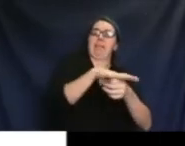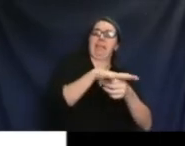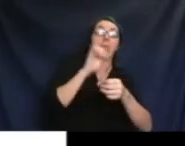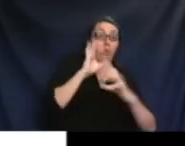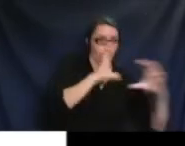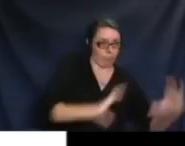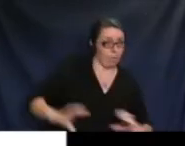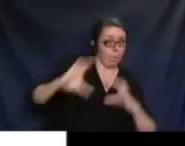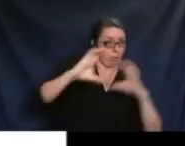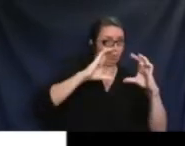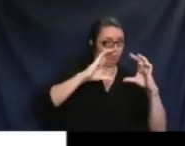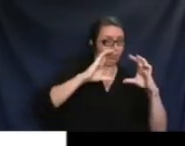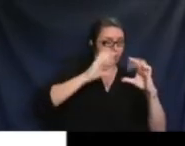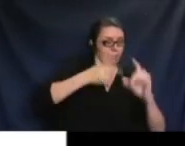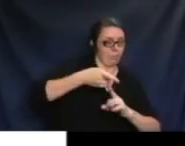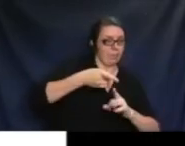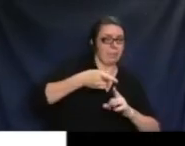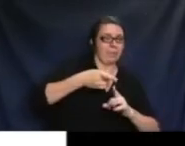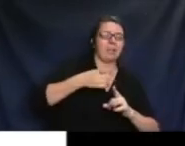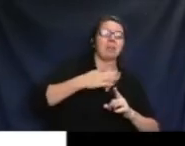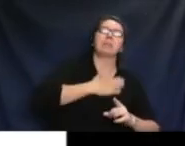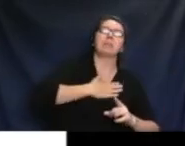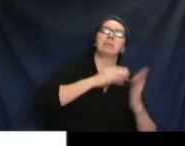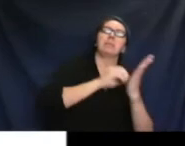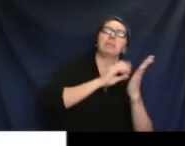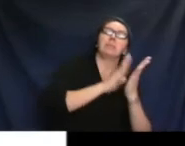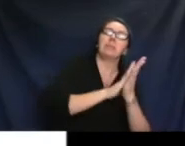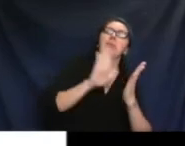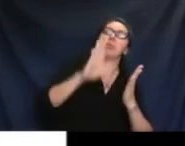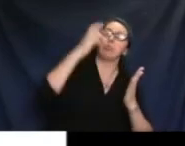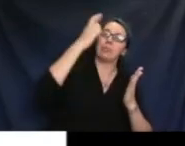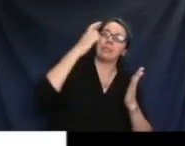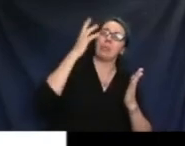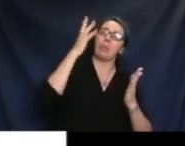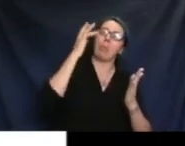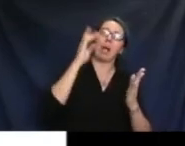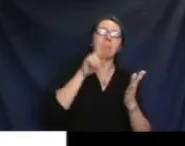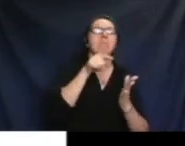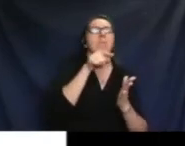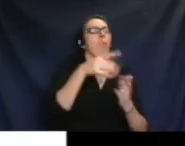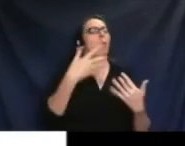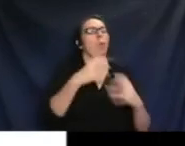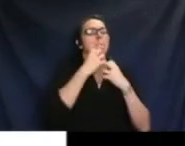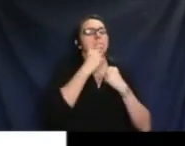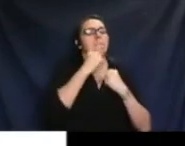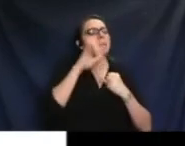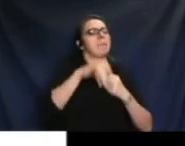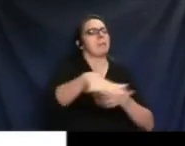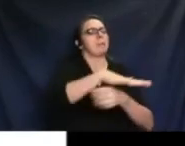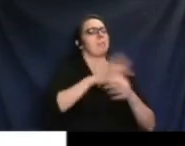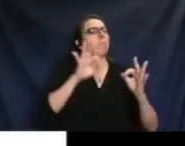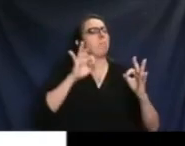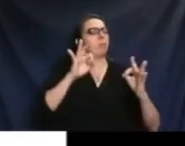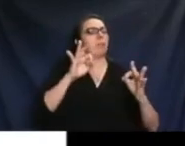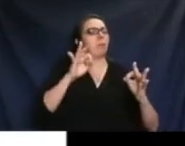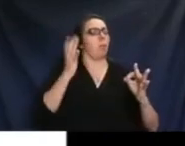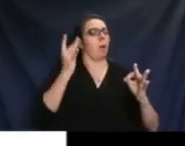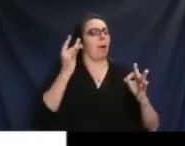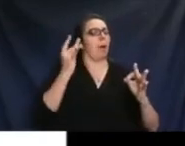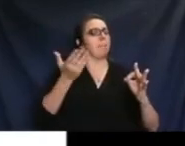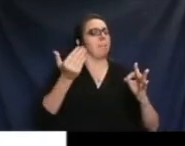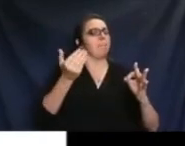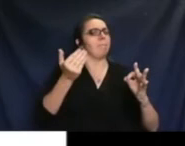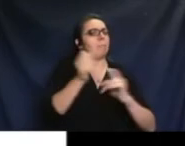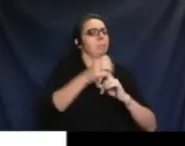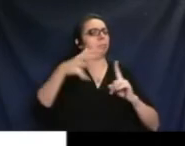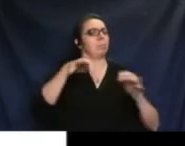our assessment process to reflect and acknowledge that. So there is a question that is specifically about that in the application form.